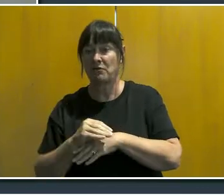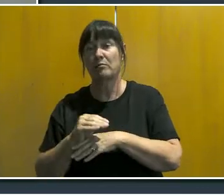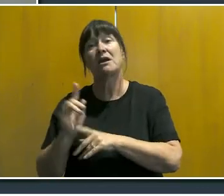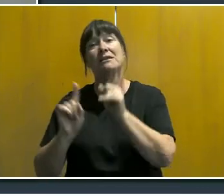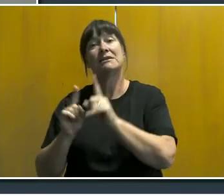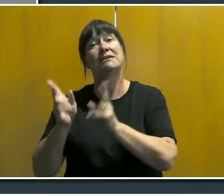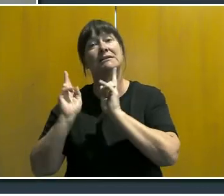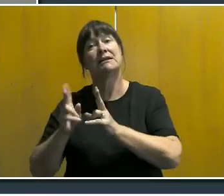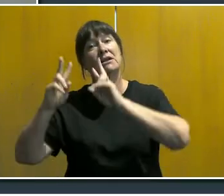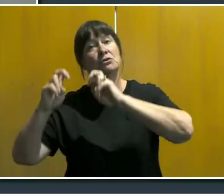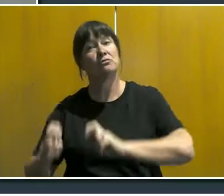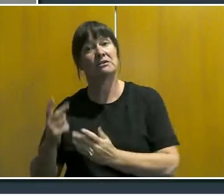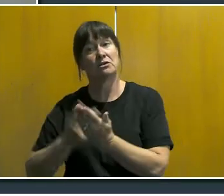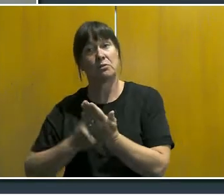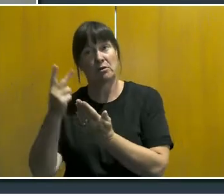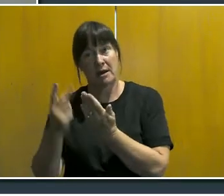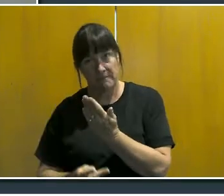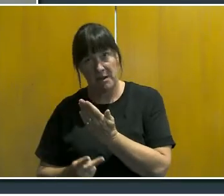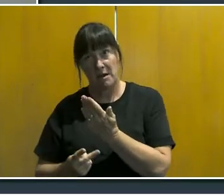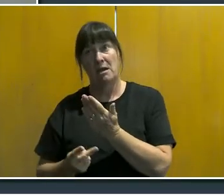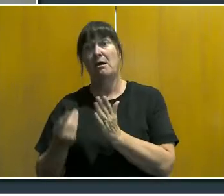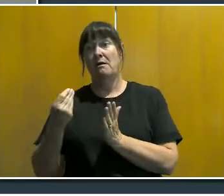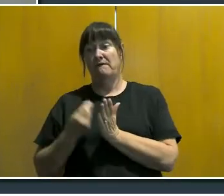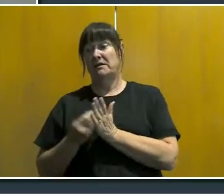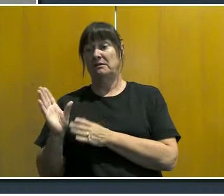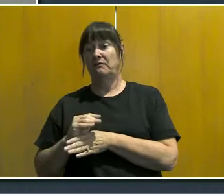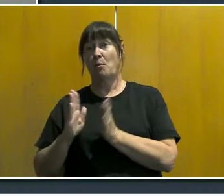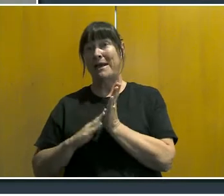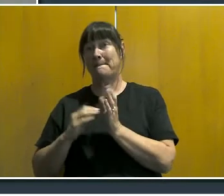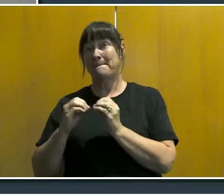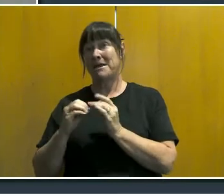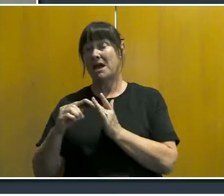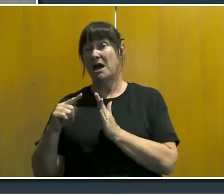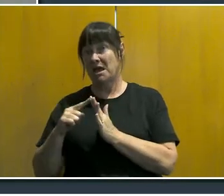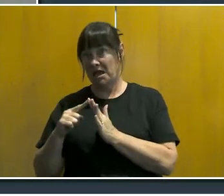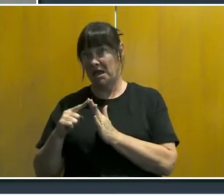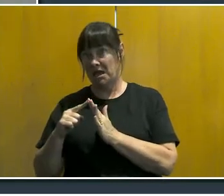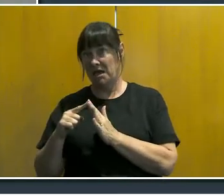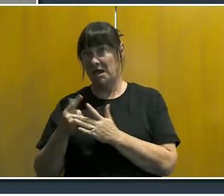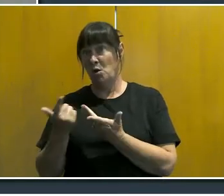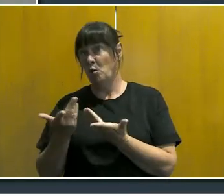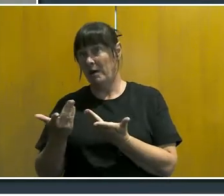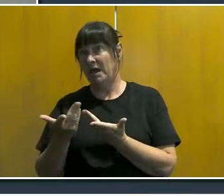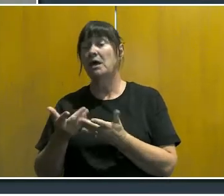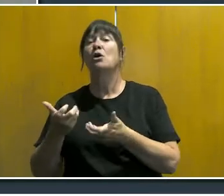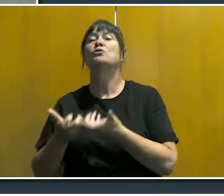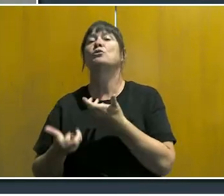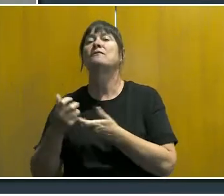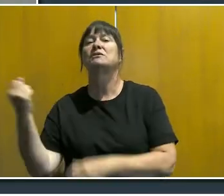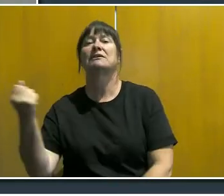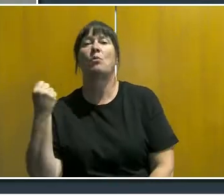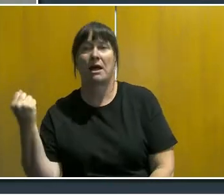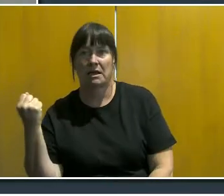Program funded by the Ministry of Business Innovation and Employment and based at the University of Waikato in